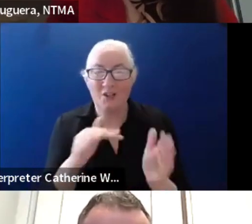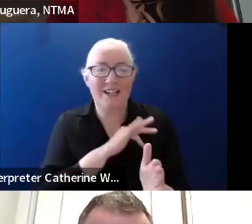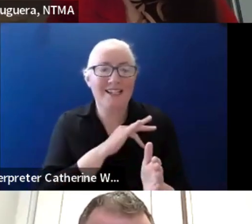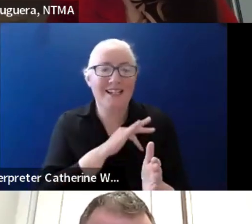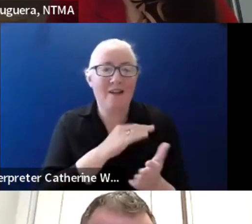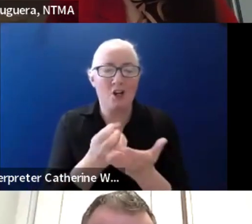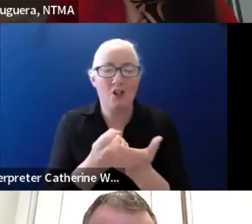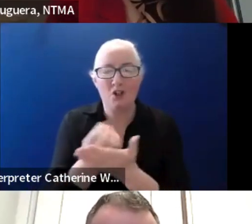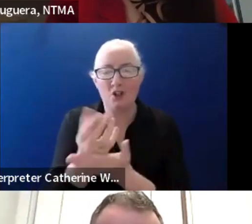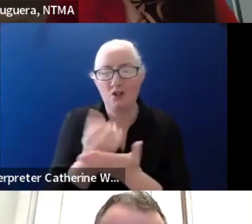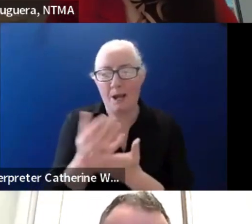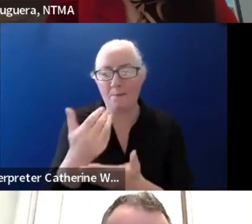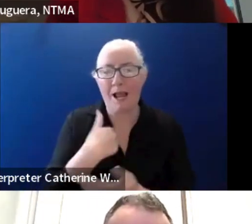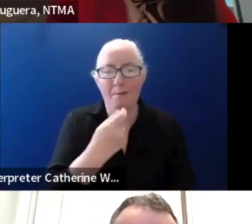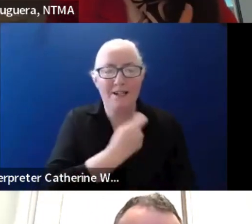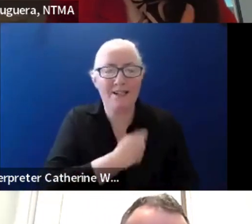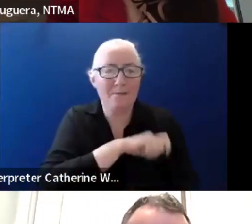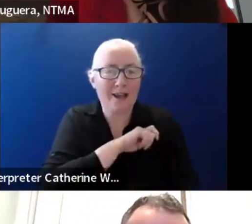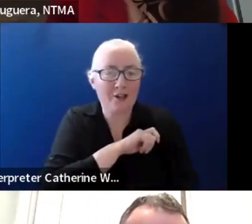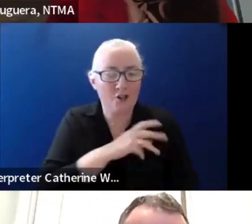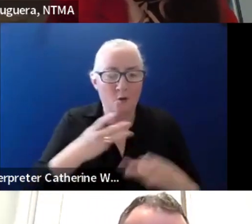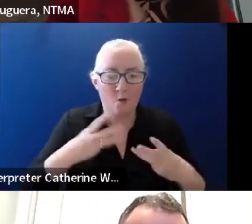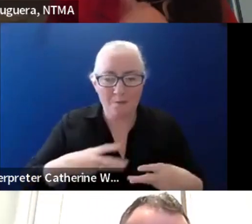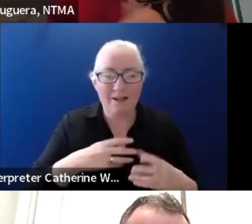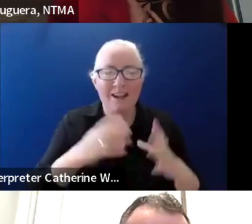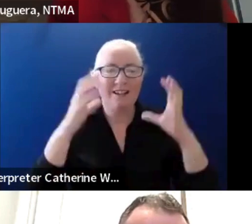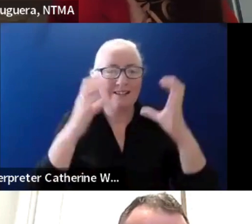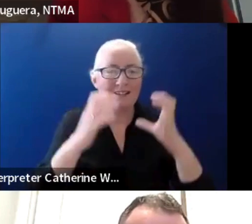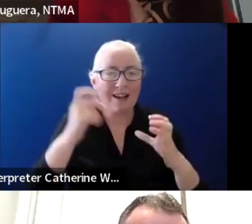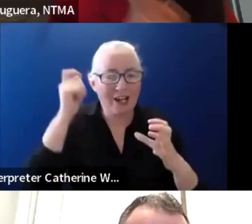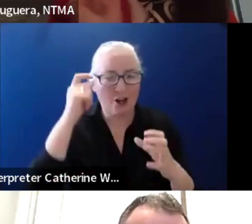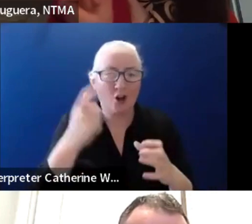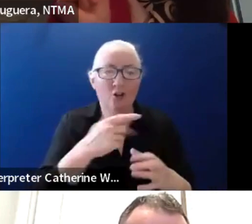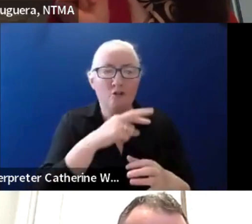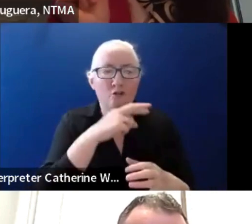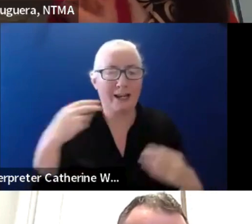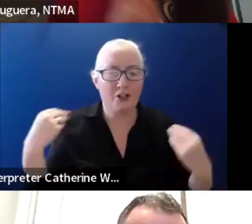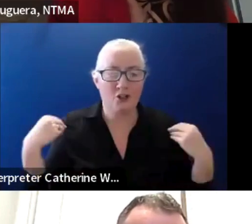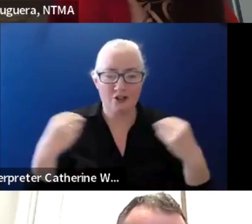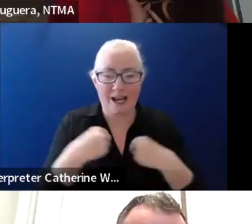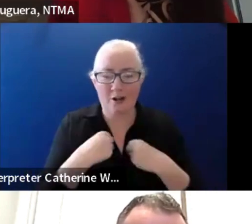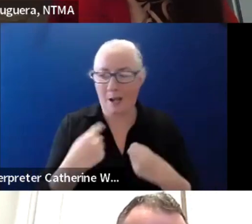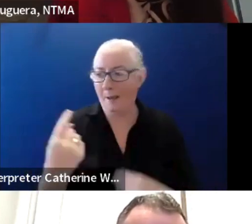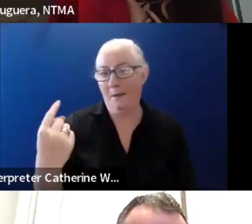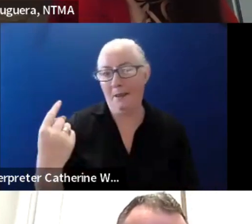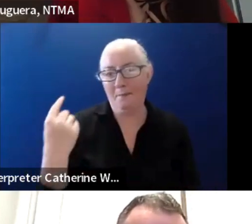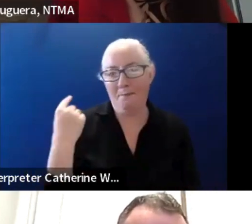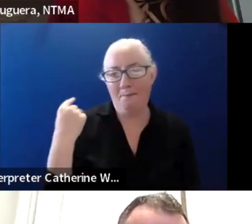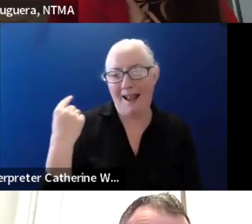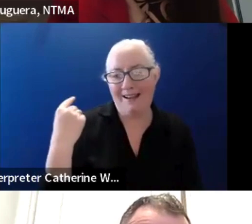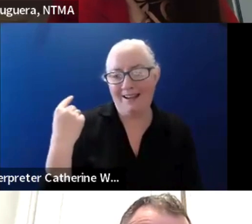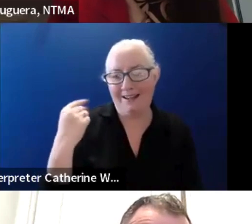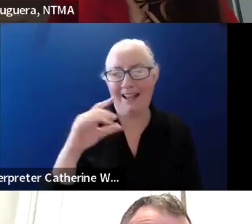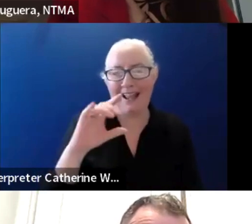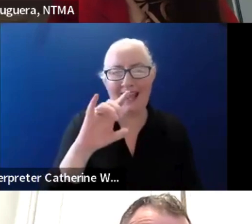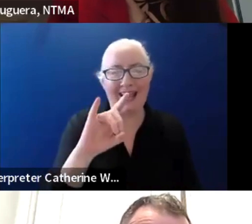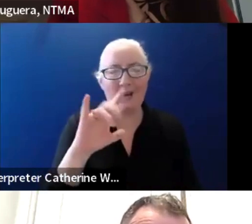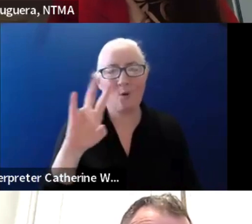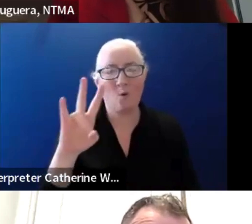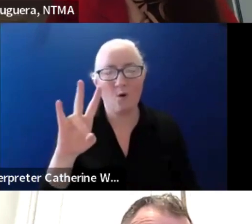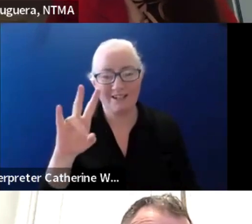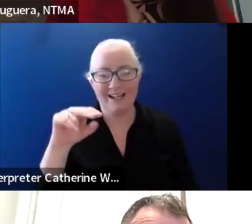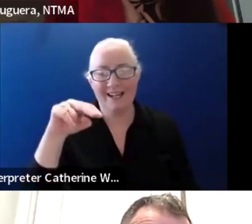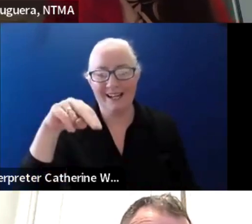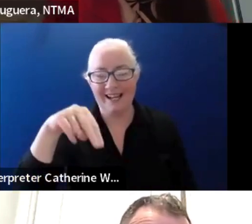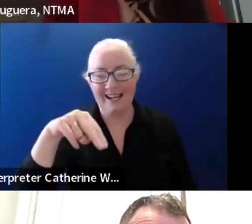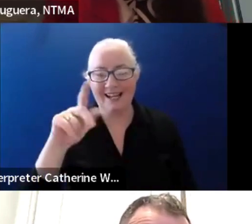self-description, I'm a Spanish woman and dark hair, red jacket, and you can see in the back the headquarters of the